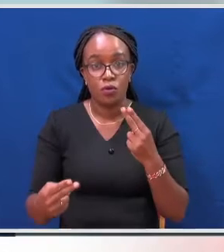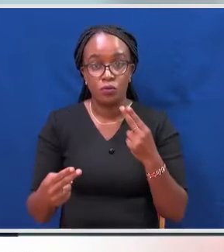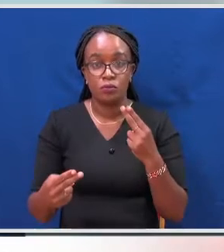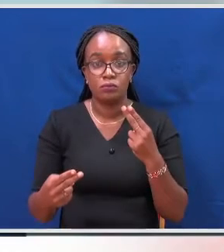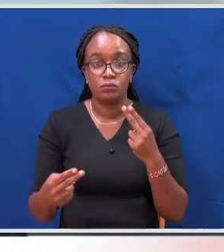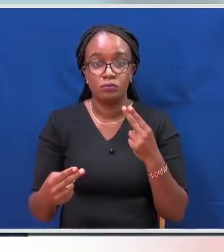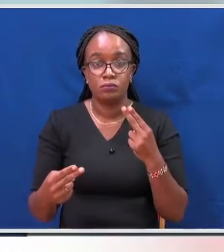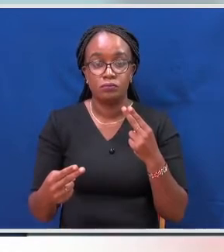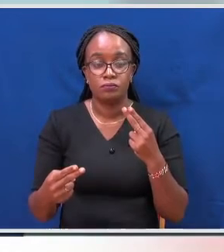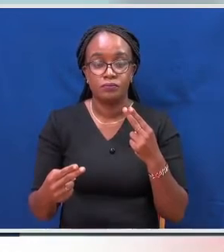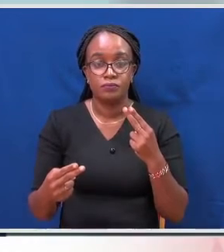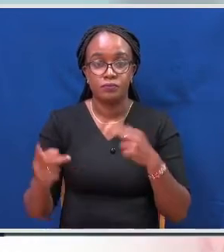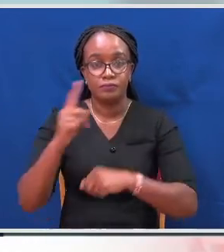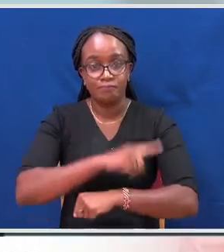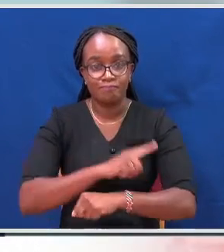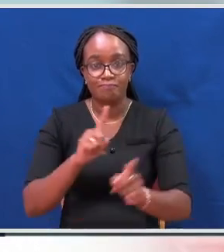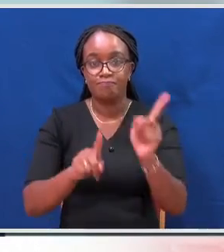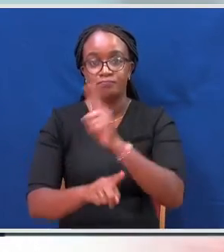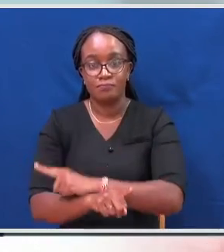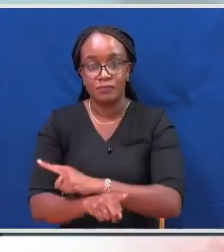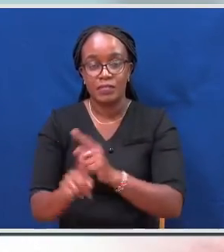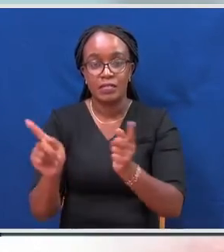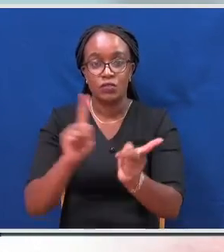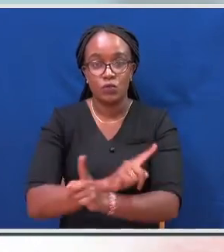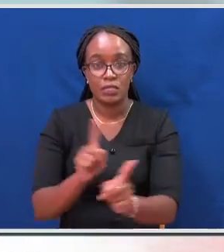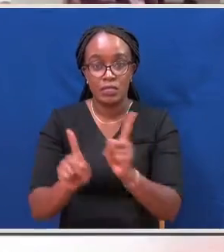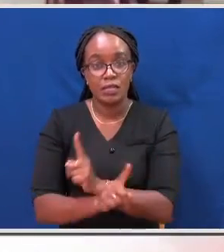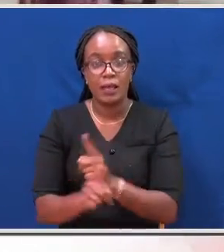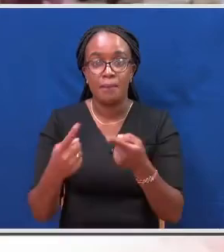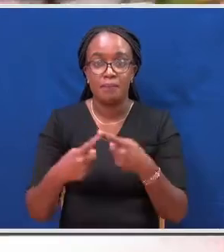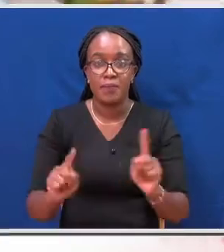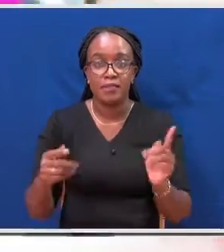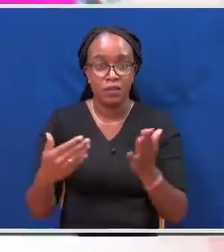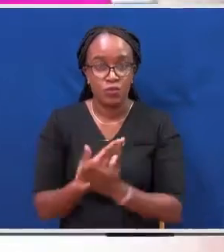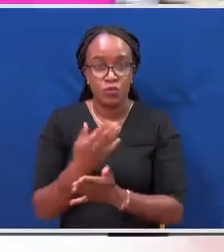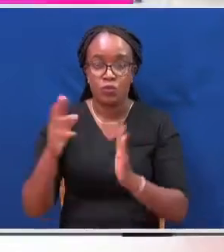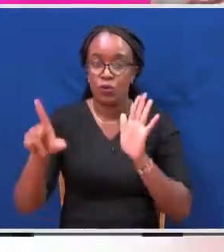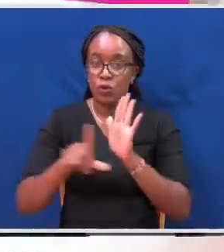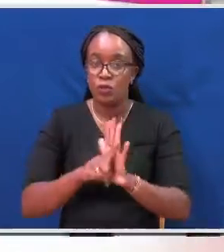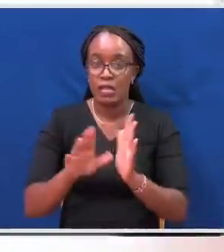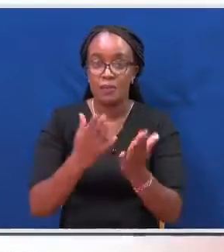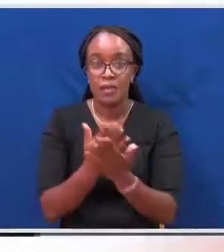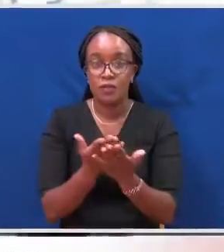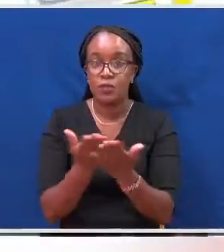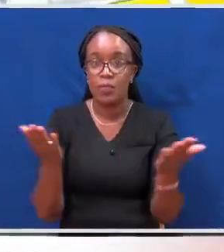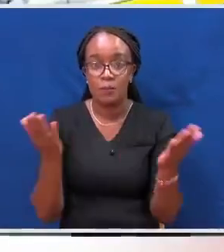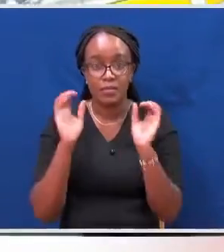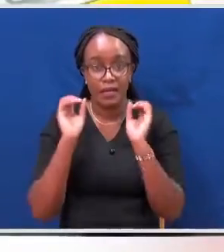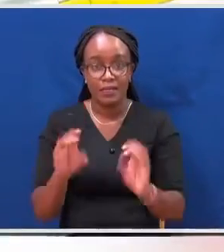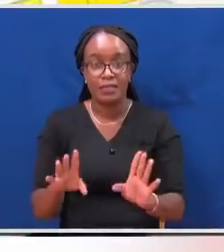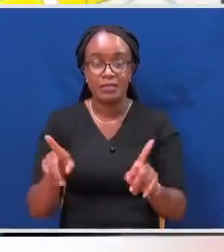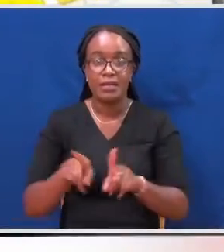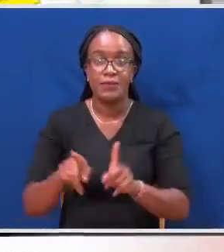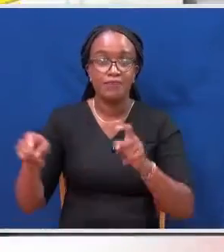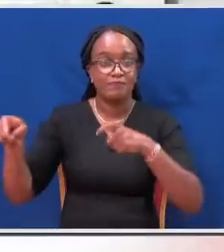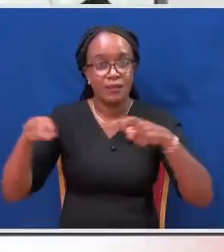for them, these new regulations do not apply to them. While the domestic flights will be suspended